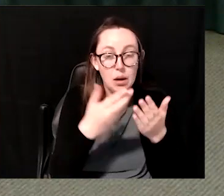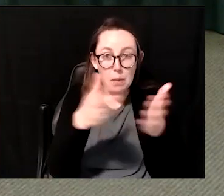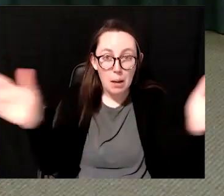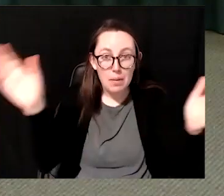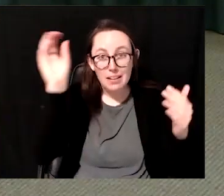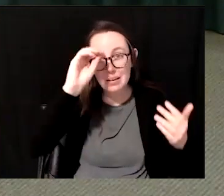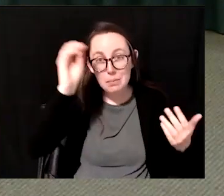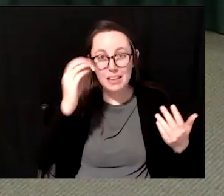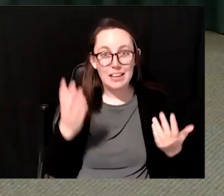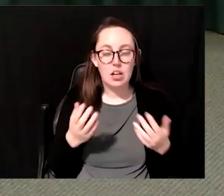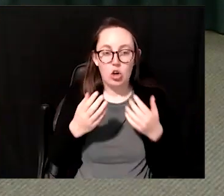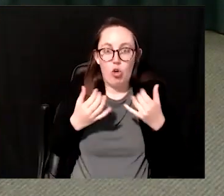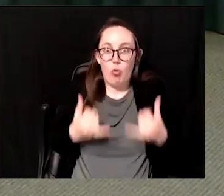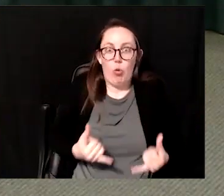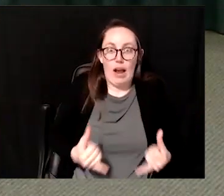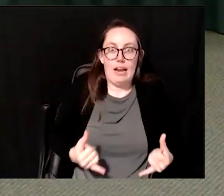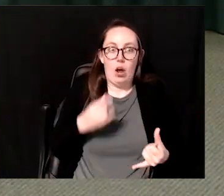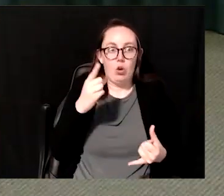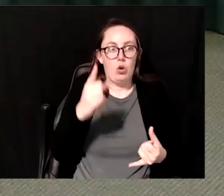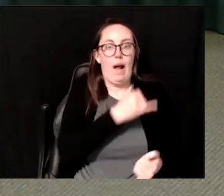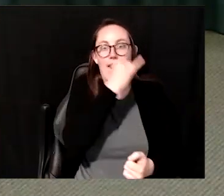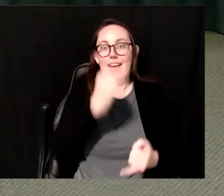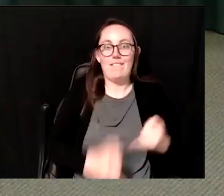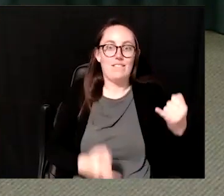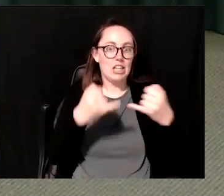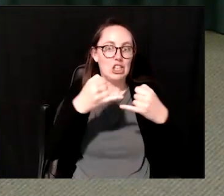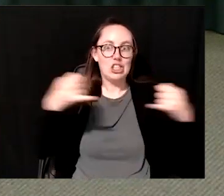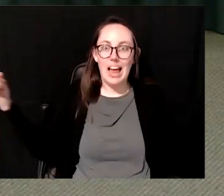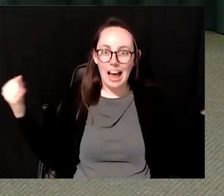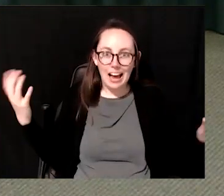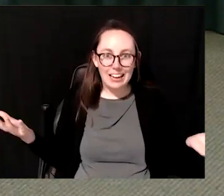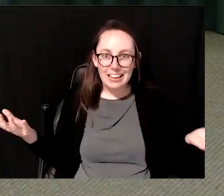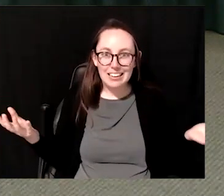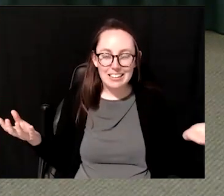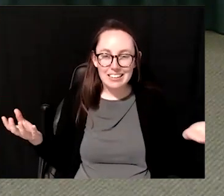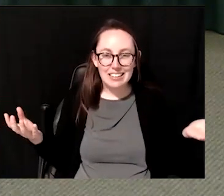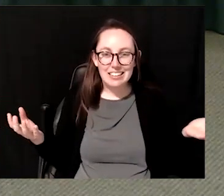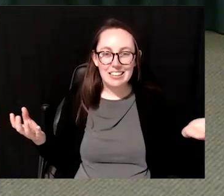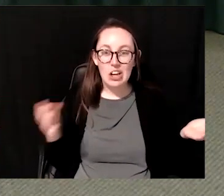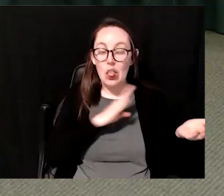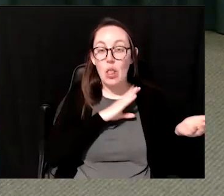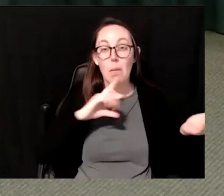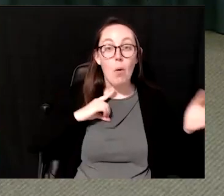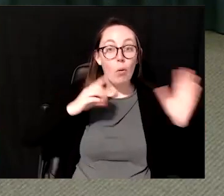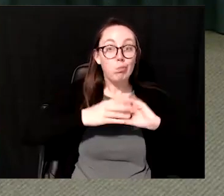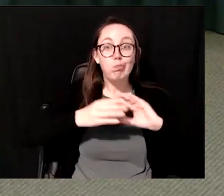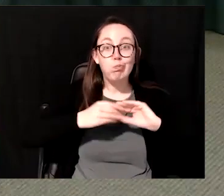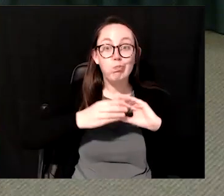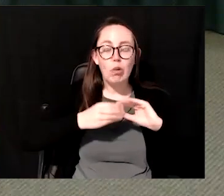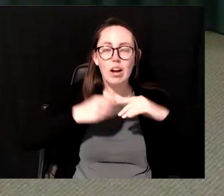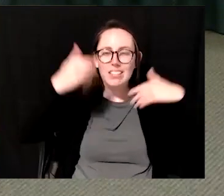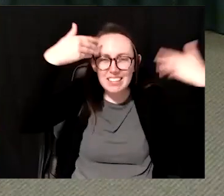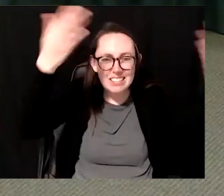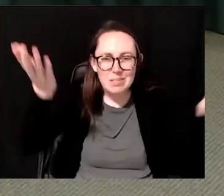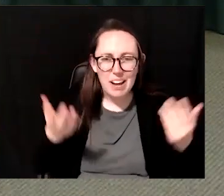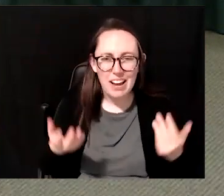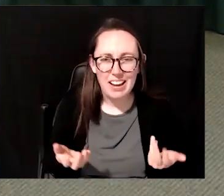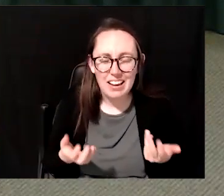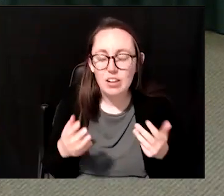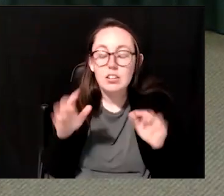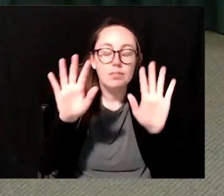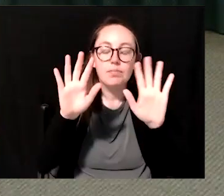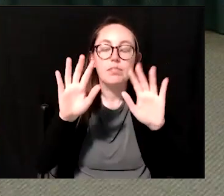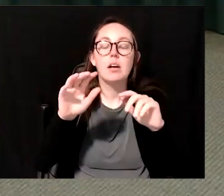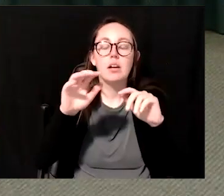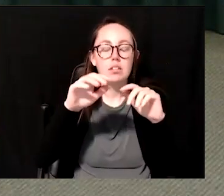at the finish line so it doesn't doesn't really make any difference what the public says to the board public opinion should become before